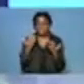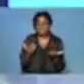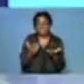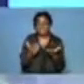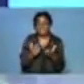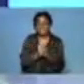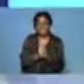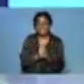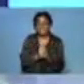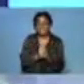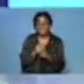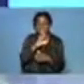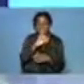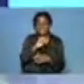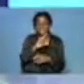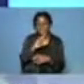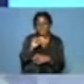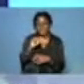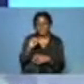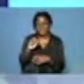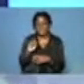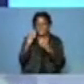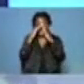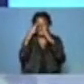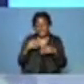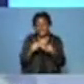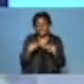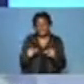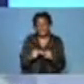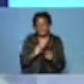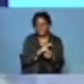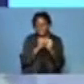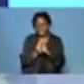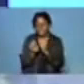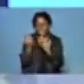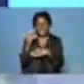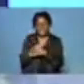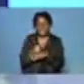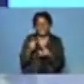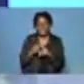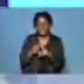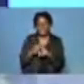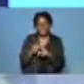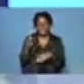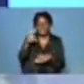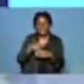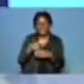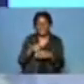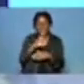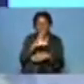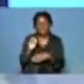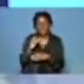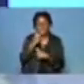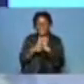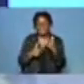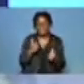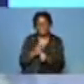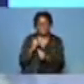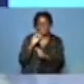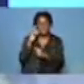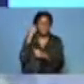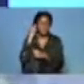And Collins House grounds transformed last evening to accommodate the 50th anniversary Golden Jubilee Junk Canoe Experience